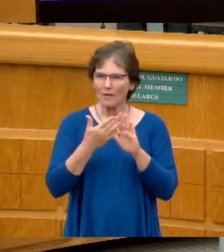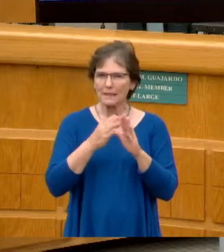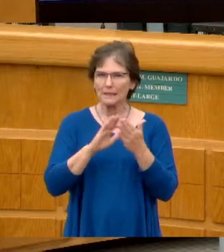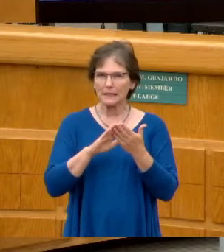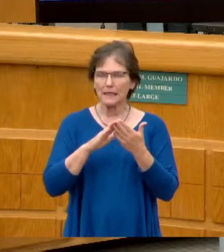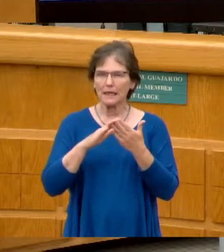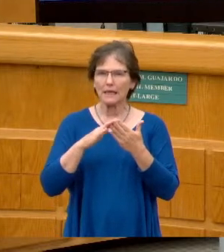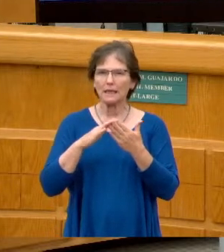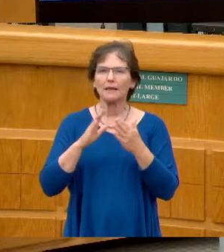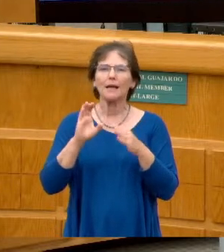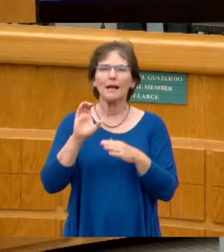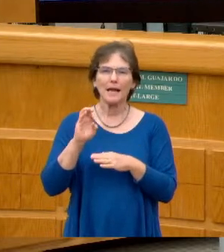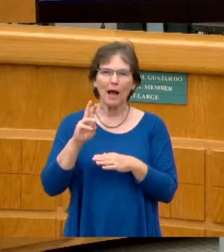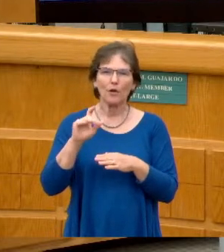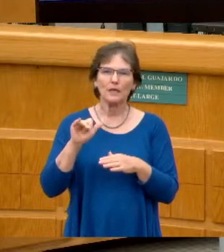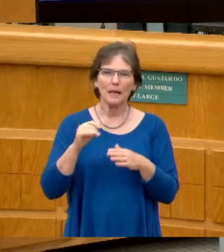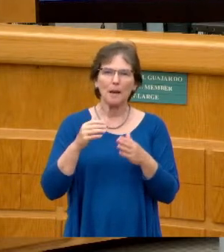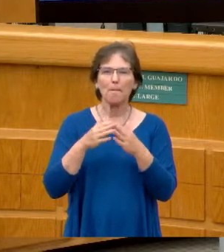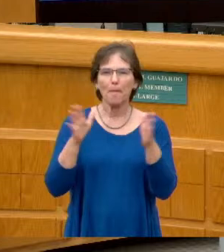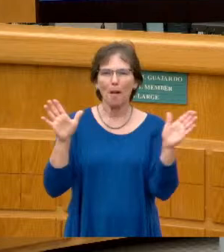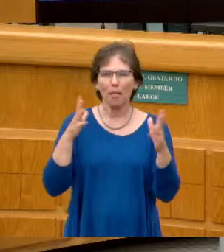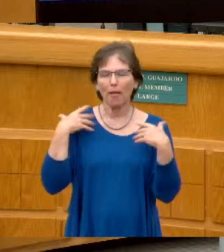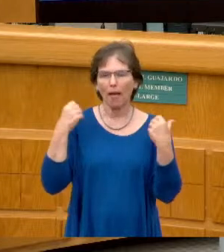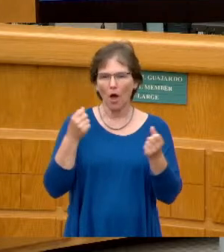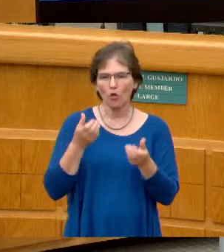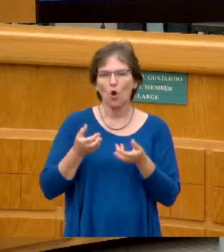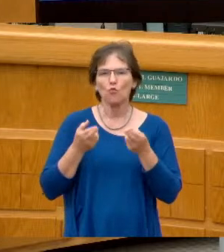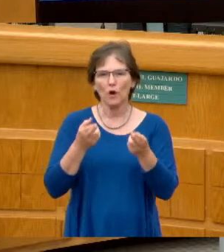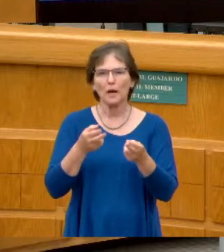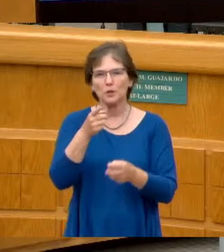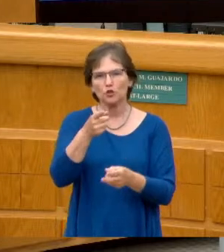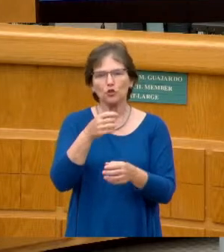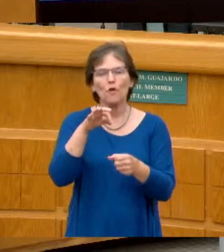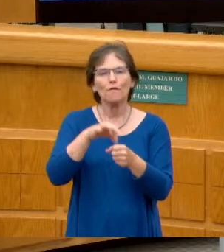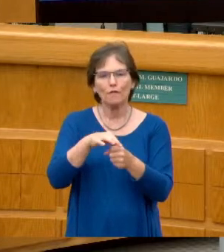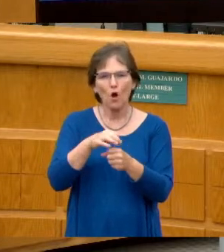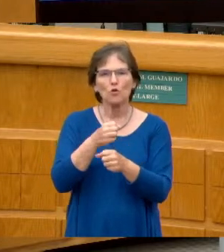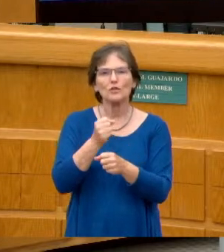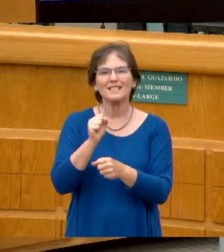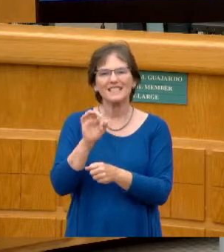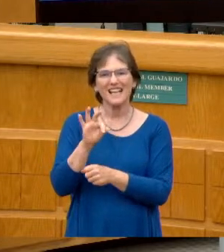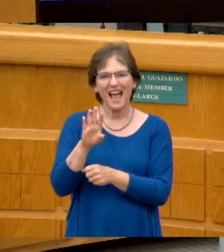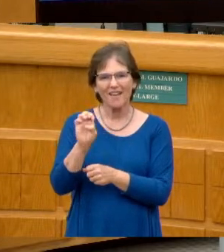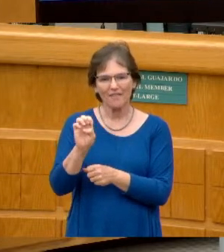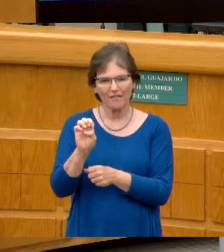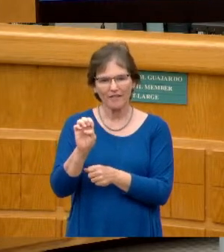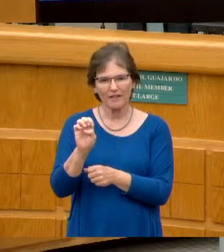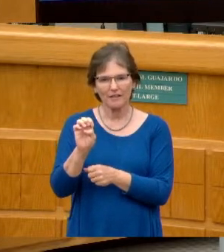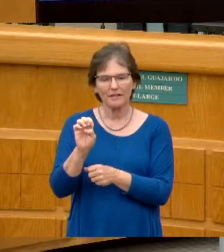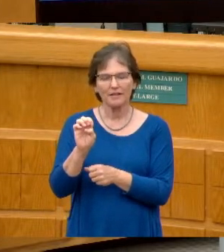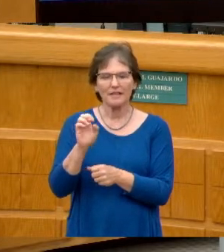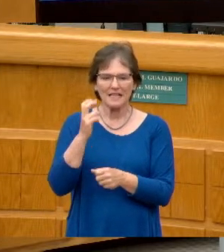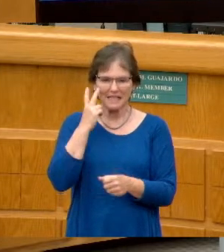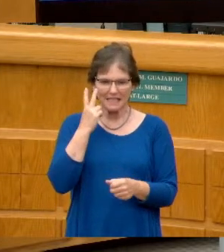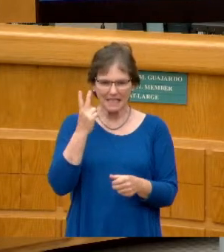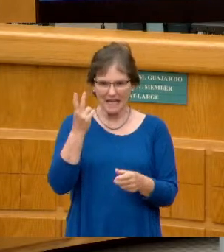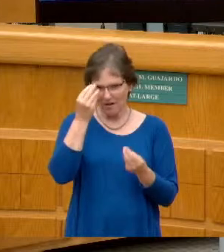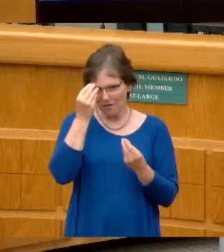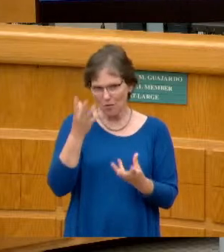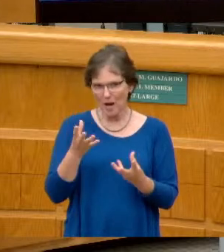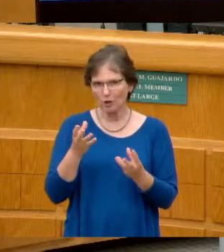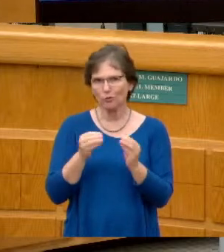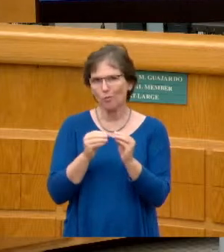nothing, not even this pandemic, should deter any eligible voter from exercising their right to